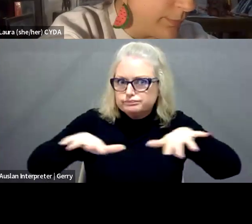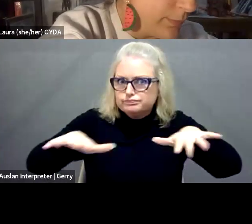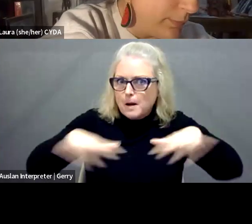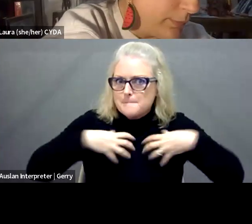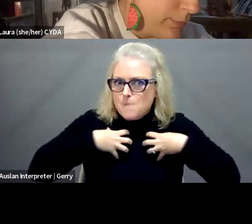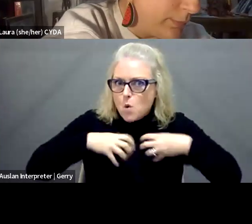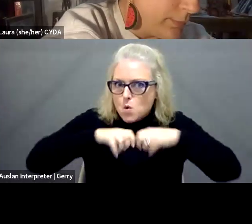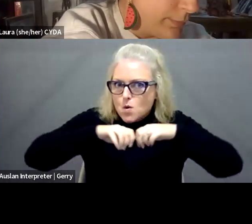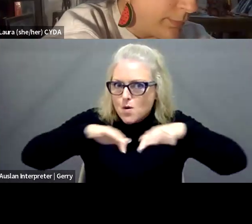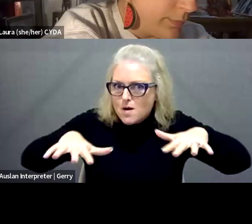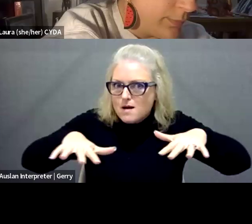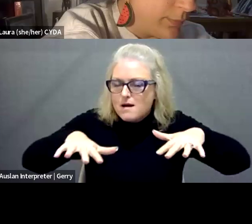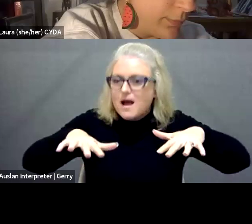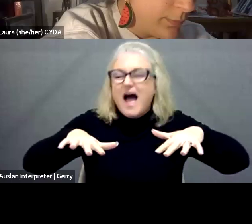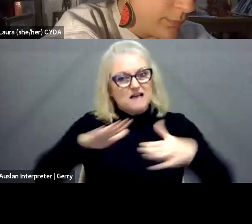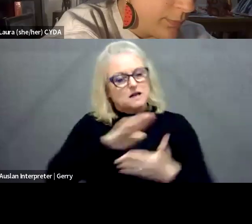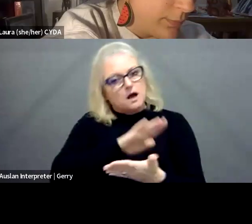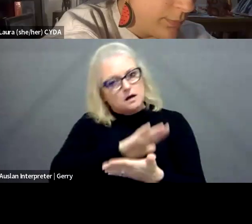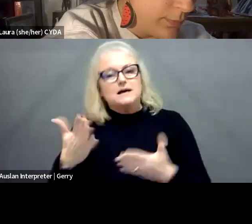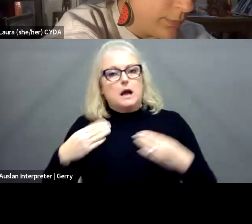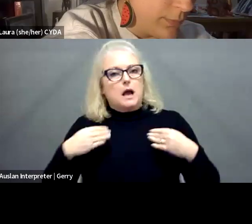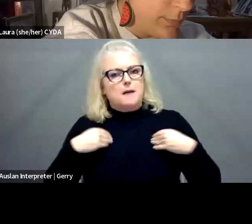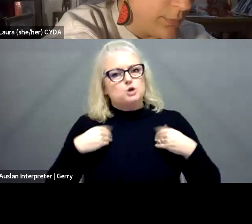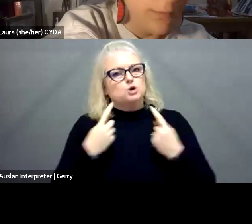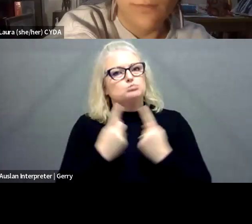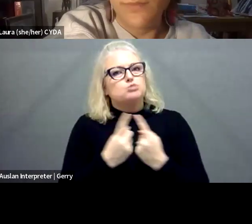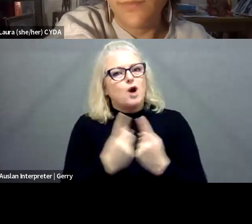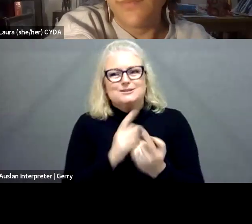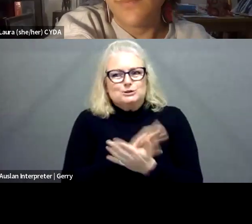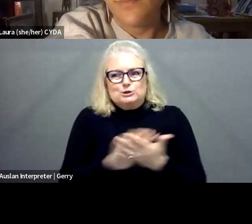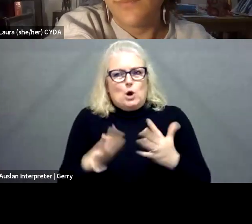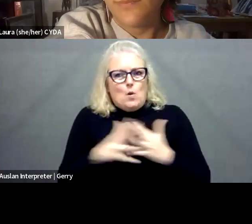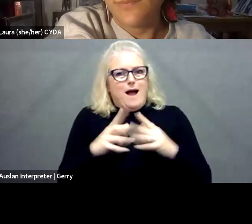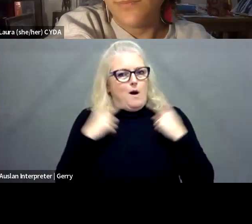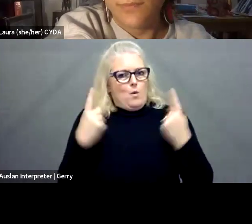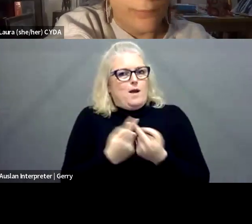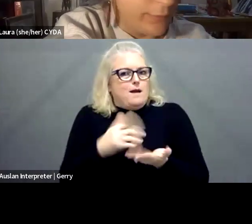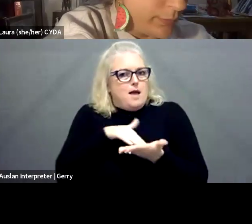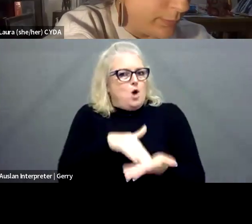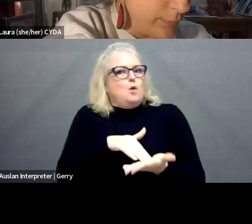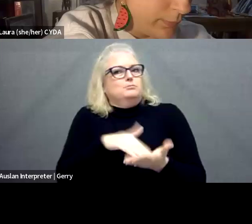better understood as a legitimate and commercial product? What steps can we take to make this a reality?